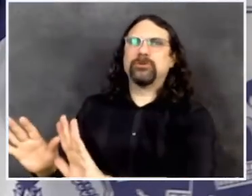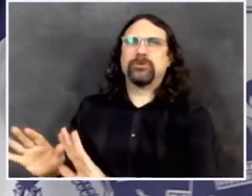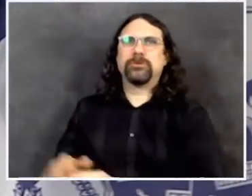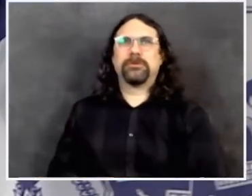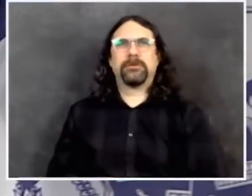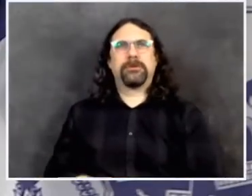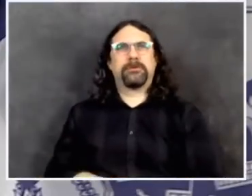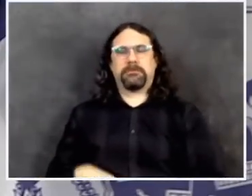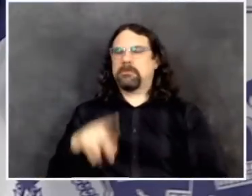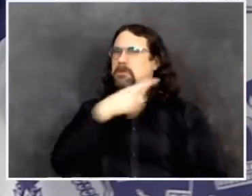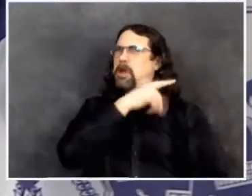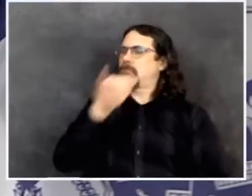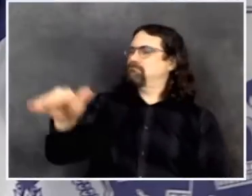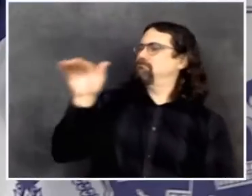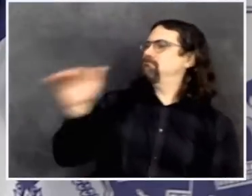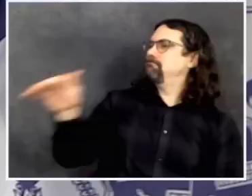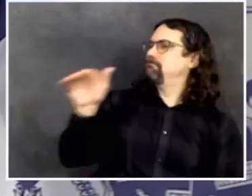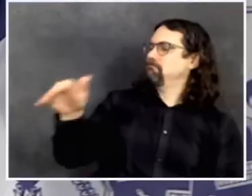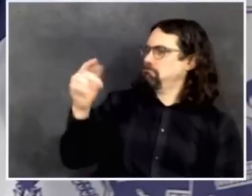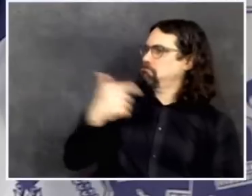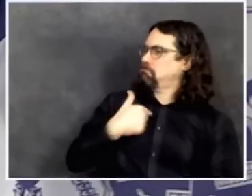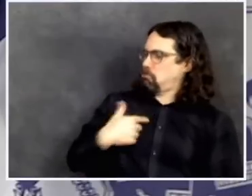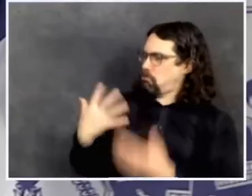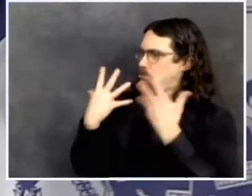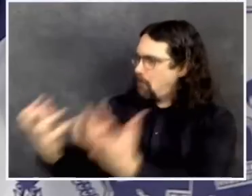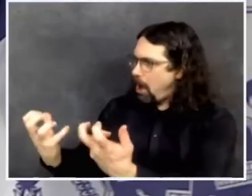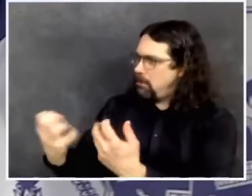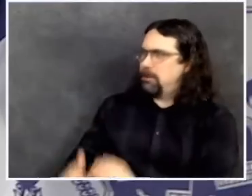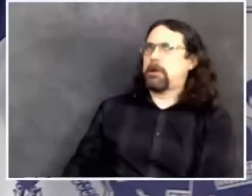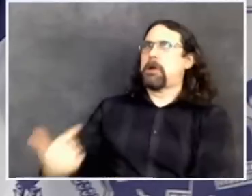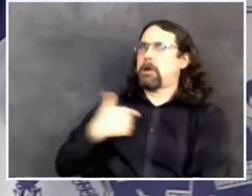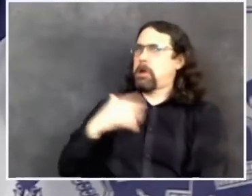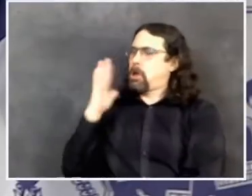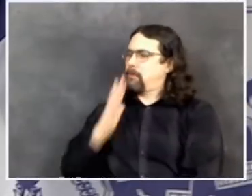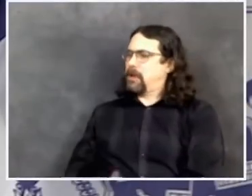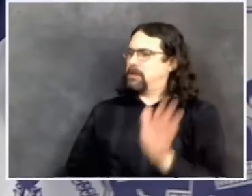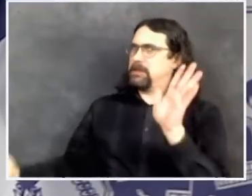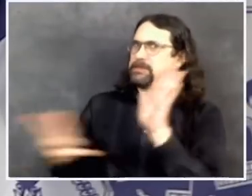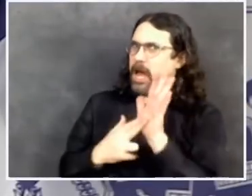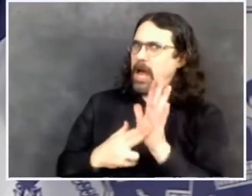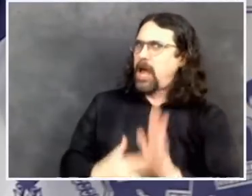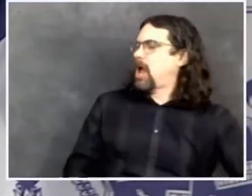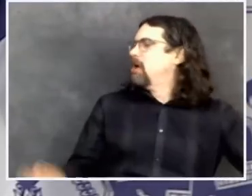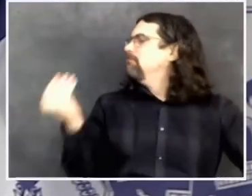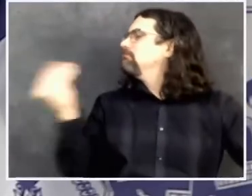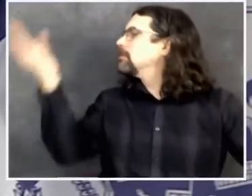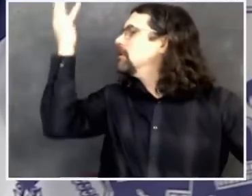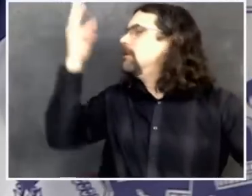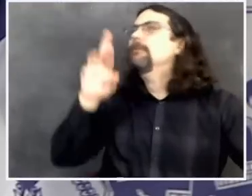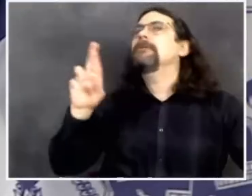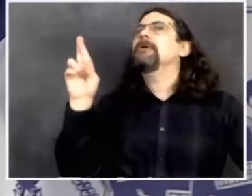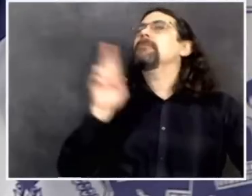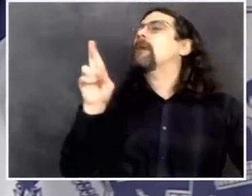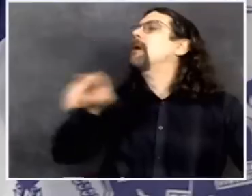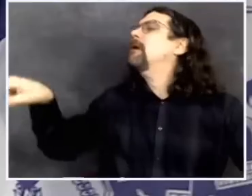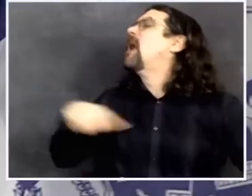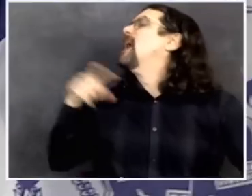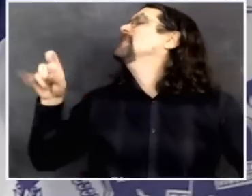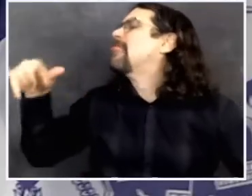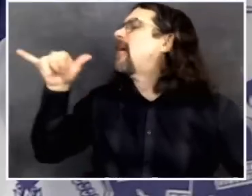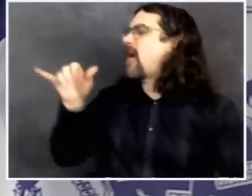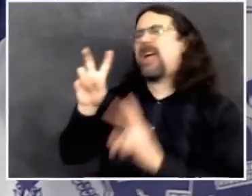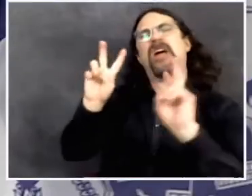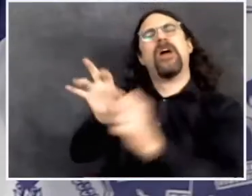really talkative. You usually have an opinion on everything. How on earth do you not have an opinion on aid